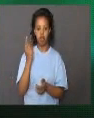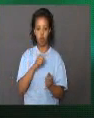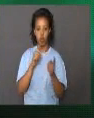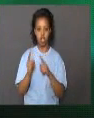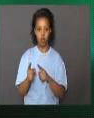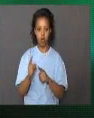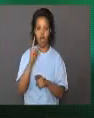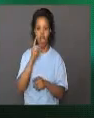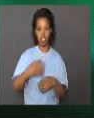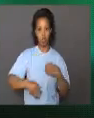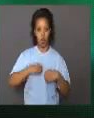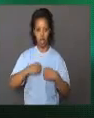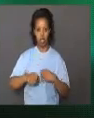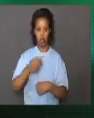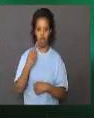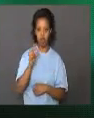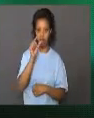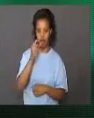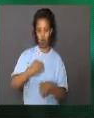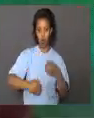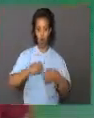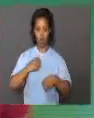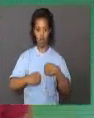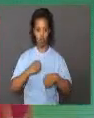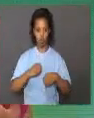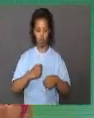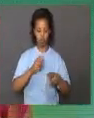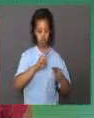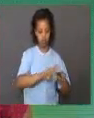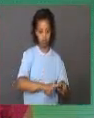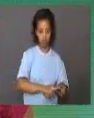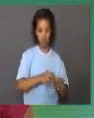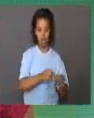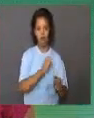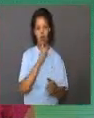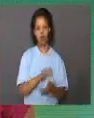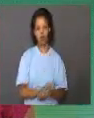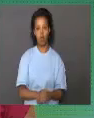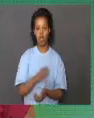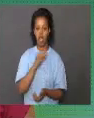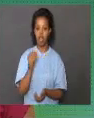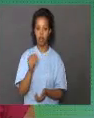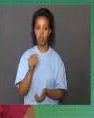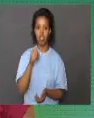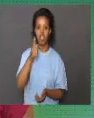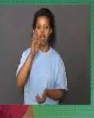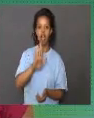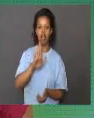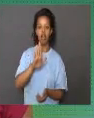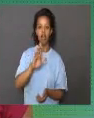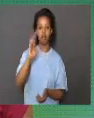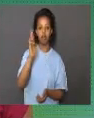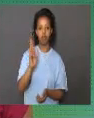for culturing microorganisms. There are many varieties of agar,